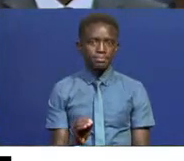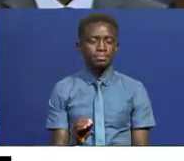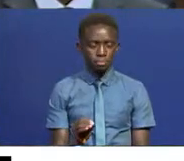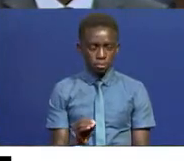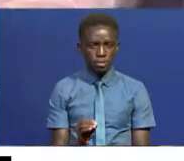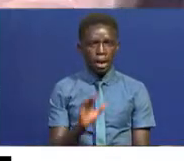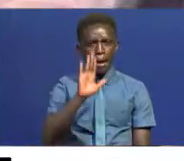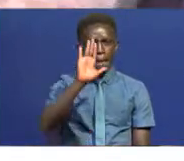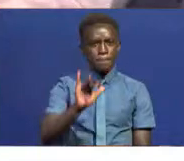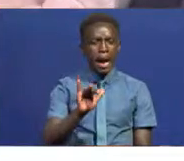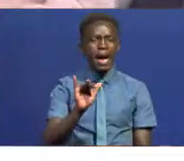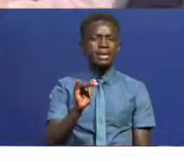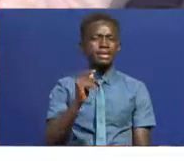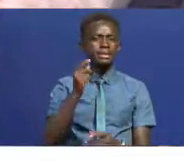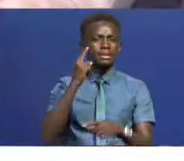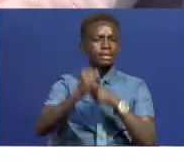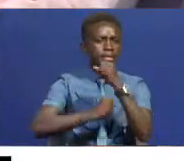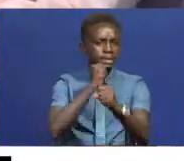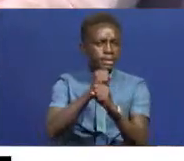2027.